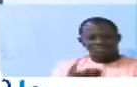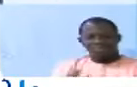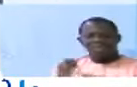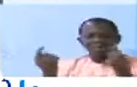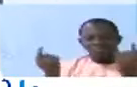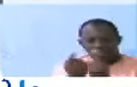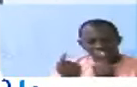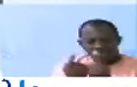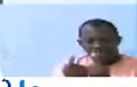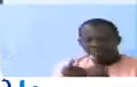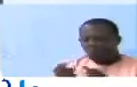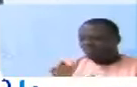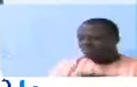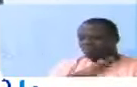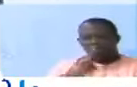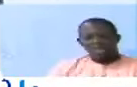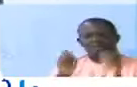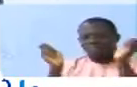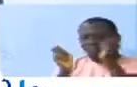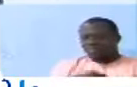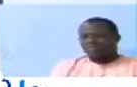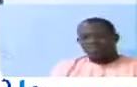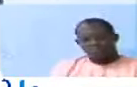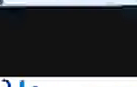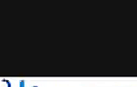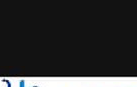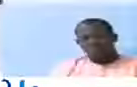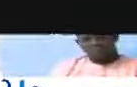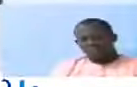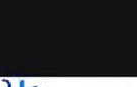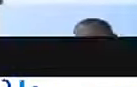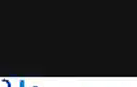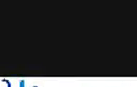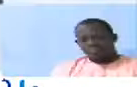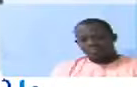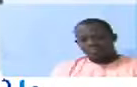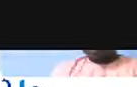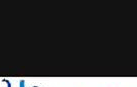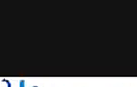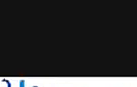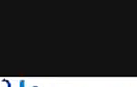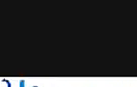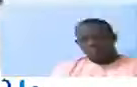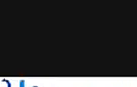completely changed. And in taram fambulo na minsute.